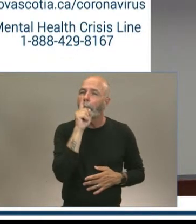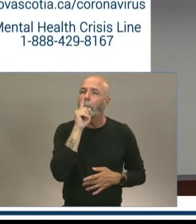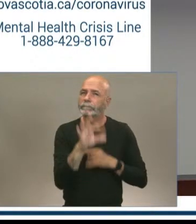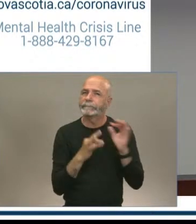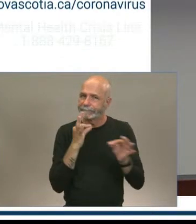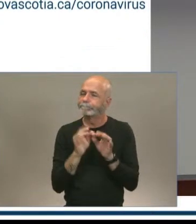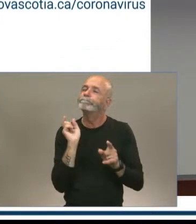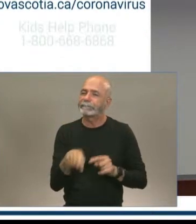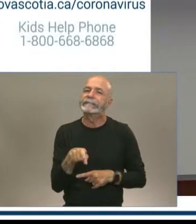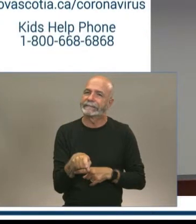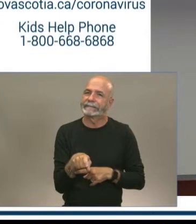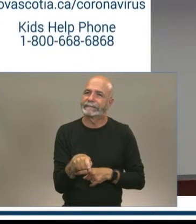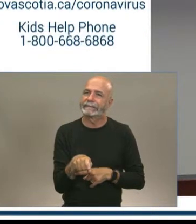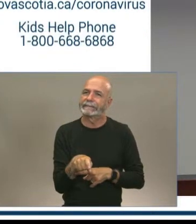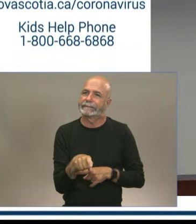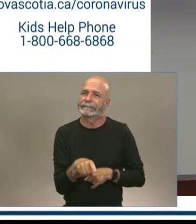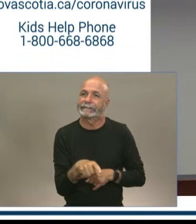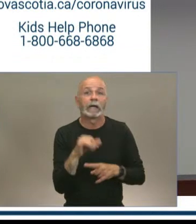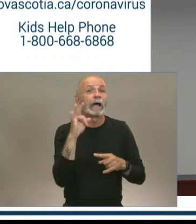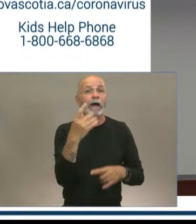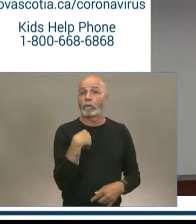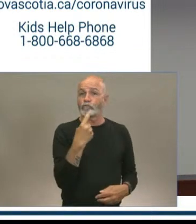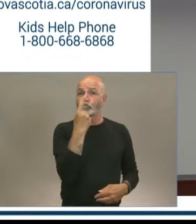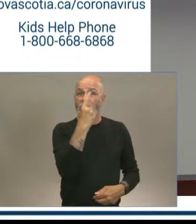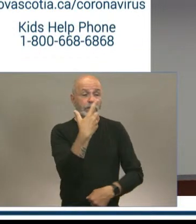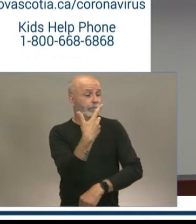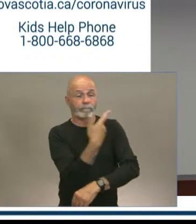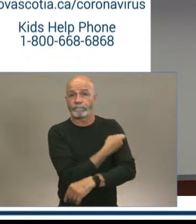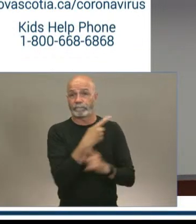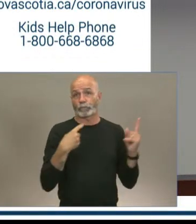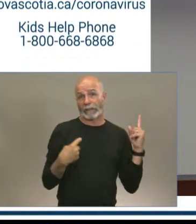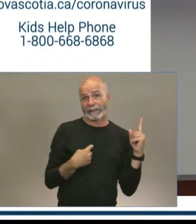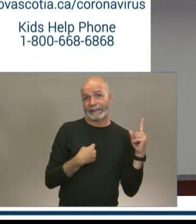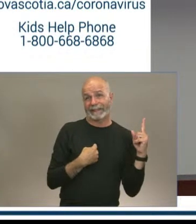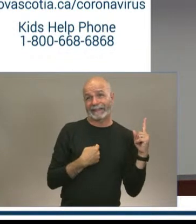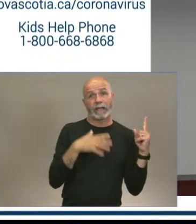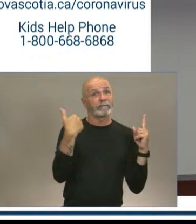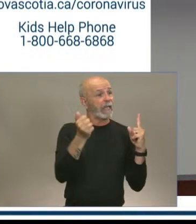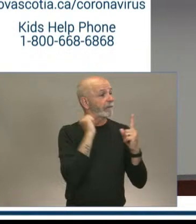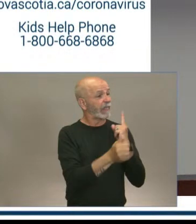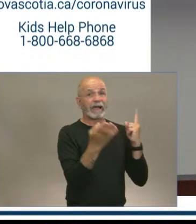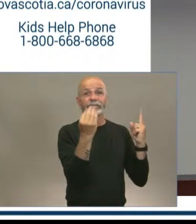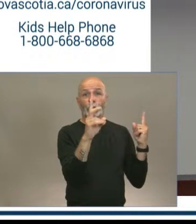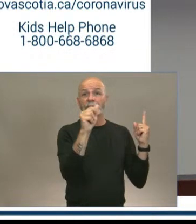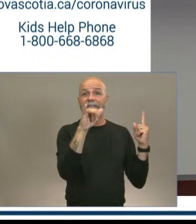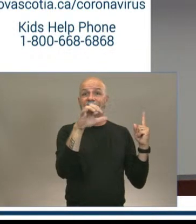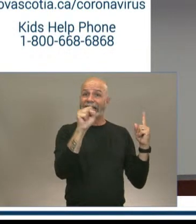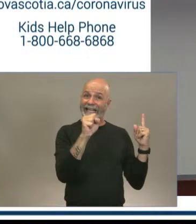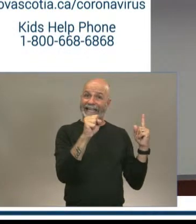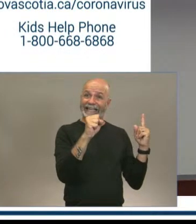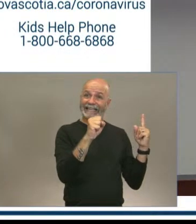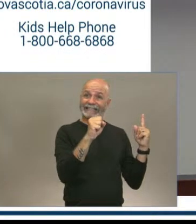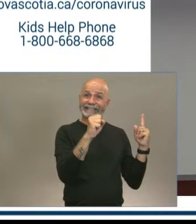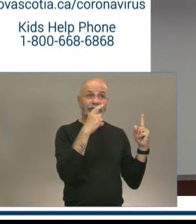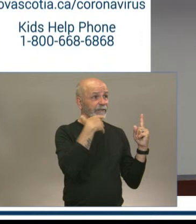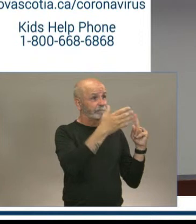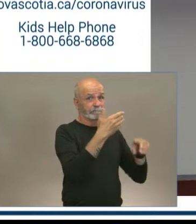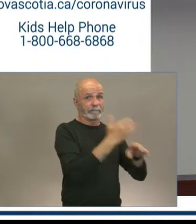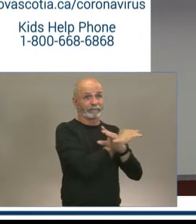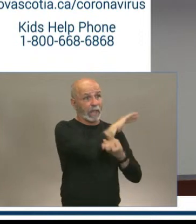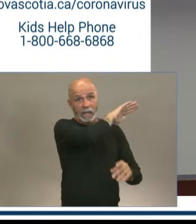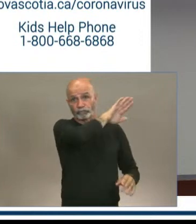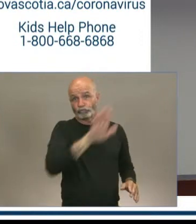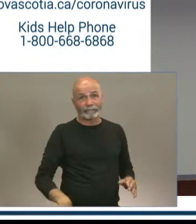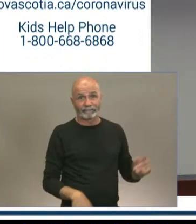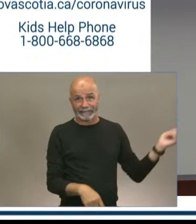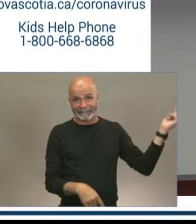who are partially vaccinated, that means they've had a first dose of COVID-19 vaccine at least 14 days before coming to Nova Scotia, or